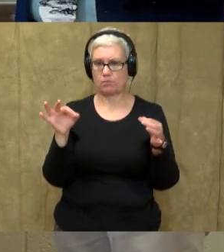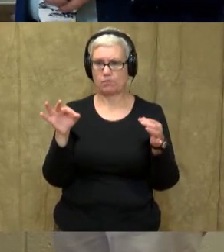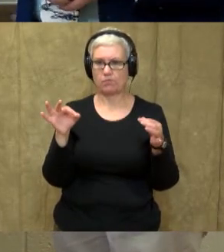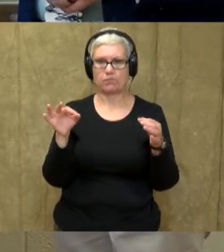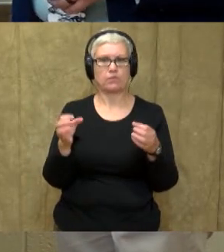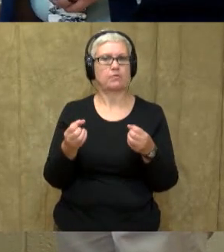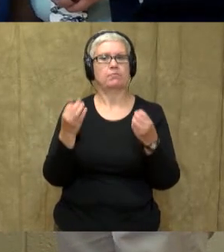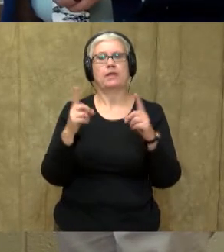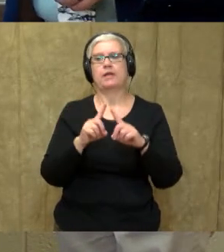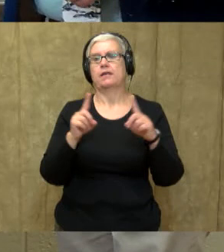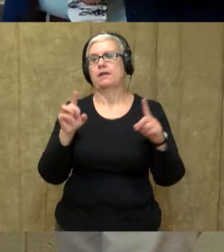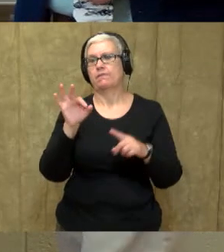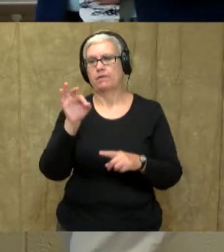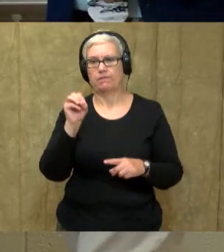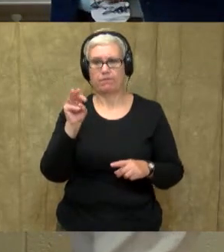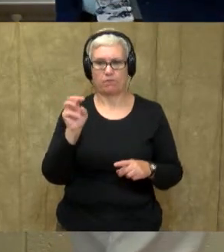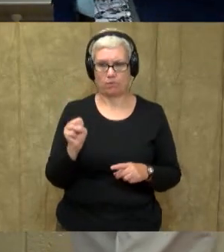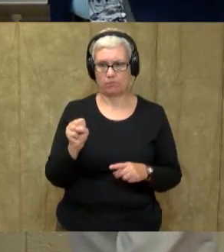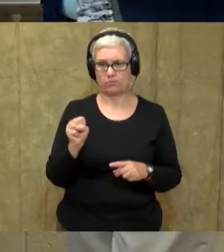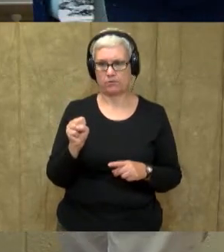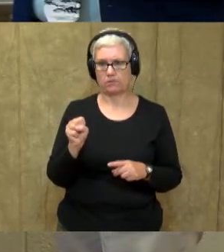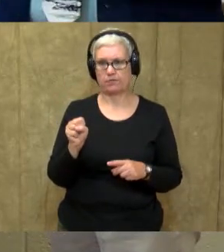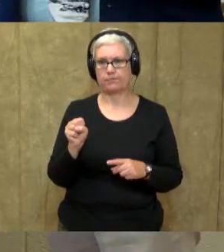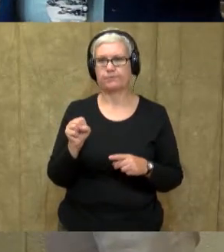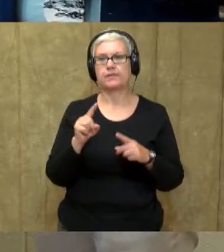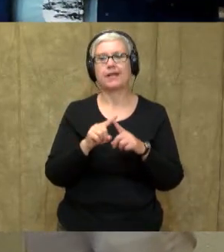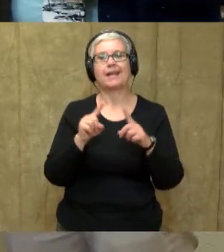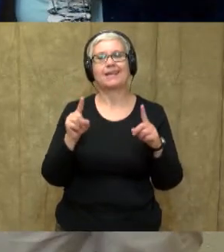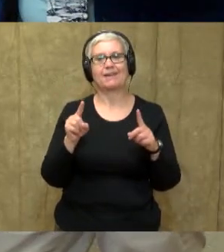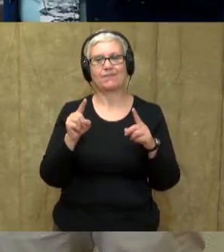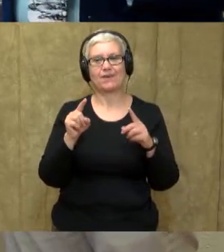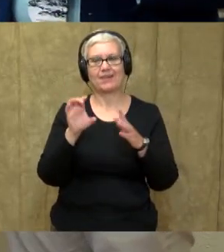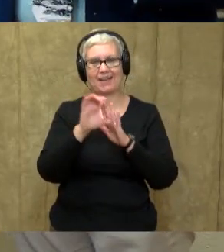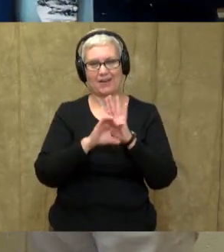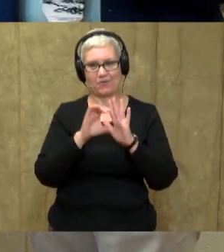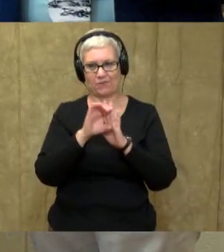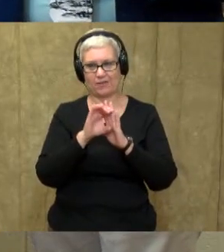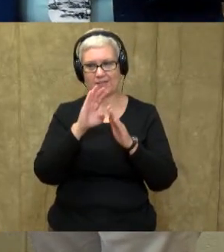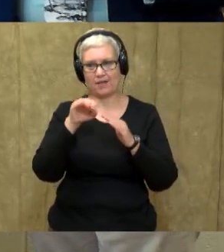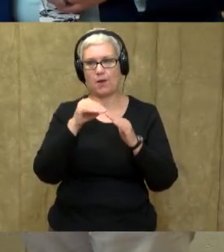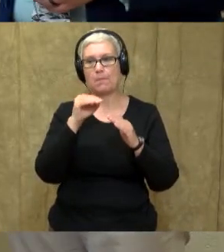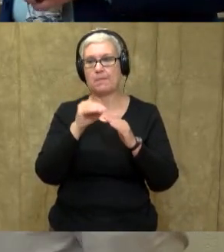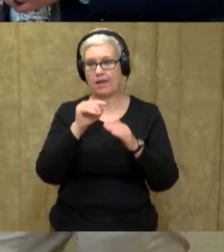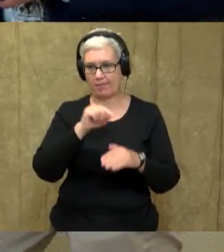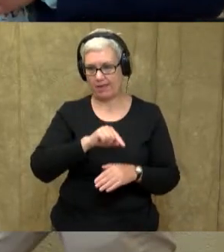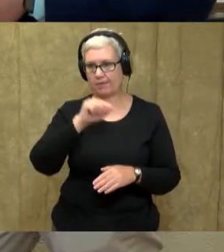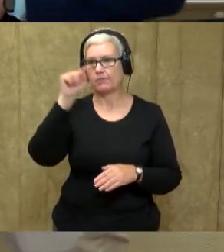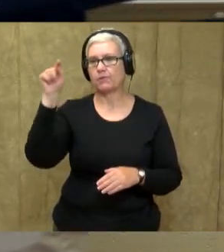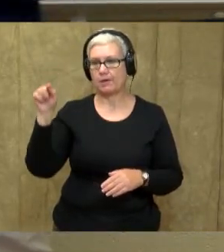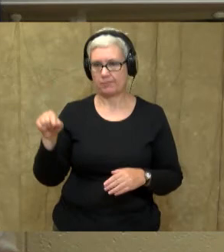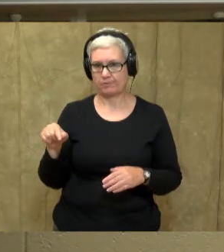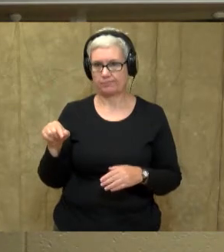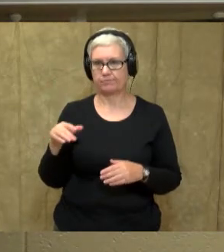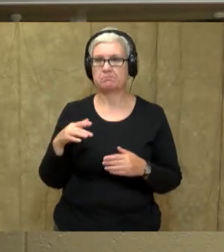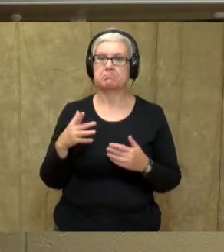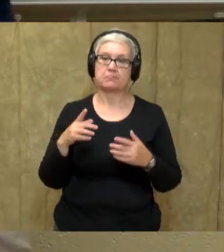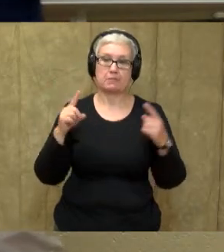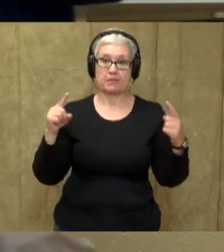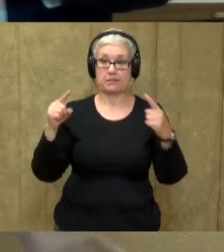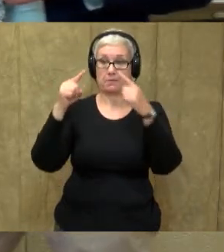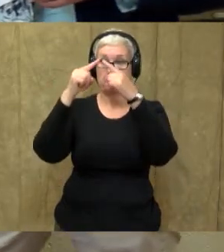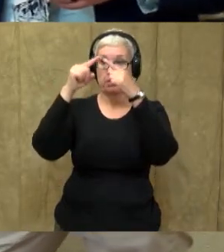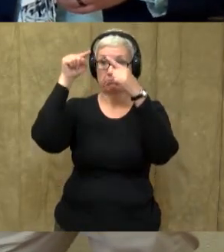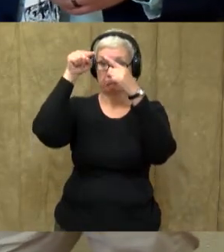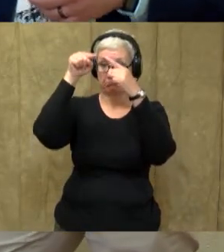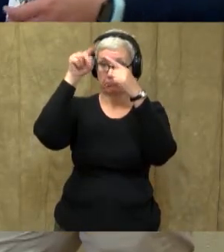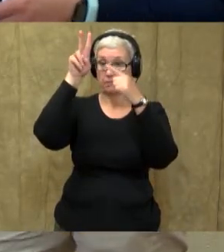so many different forms that each form reveals different characteristics about that arc that we're interested in, whether it's the maximum point in